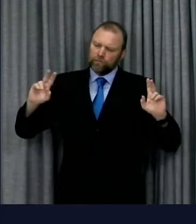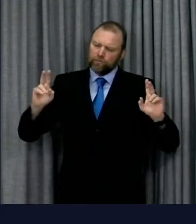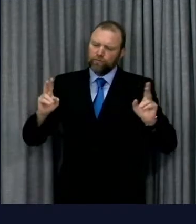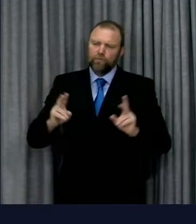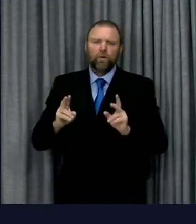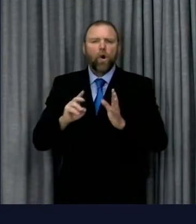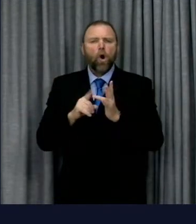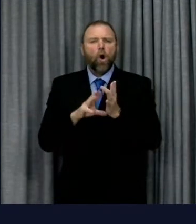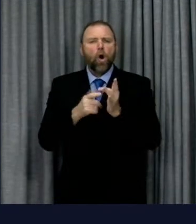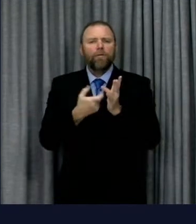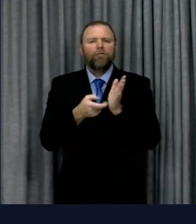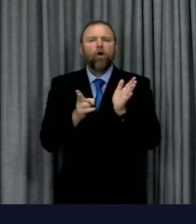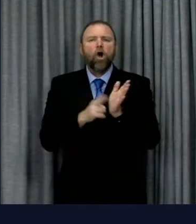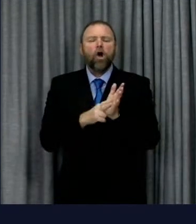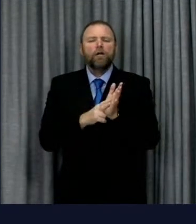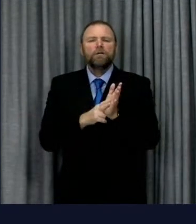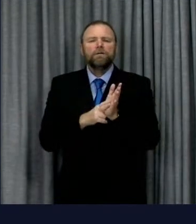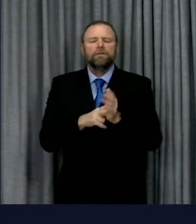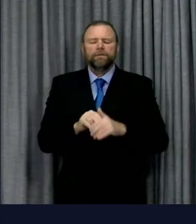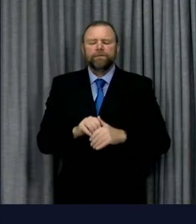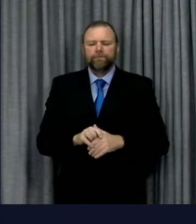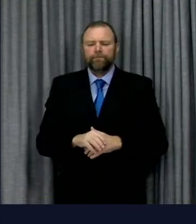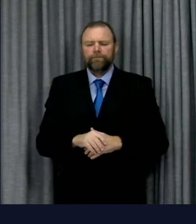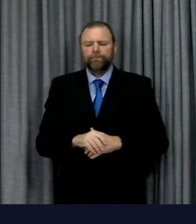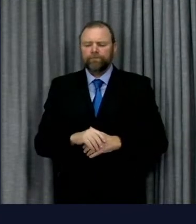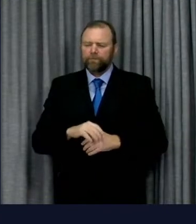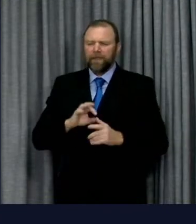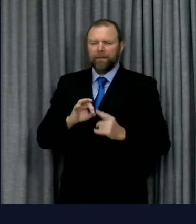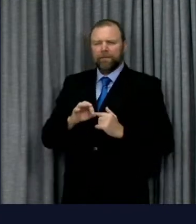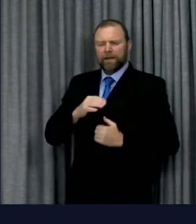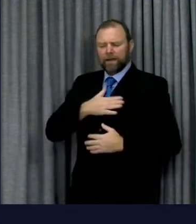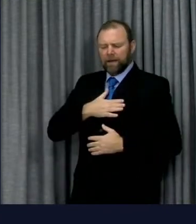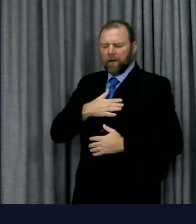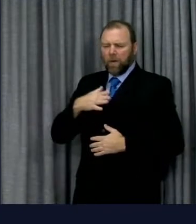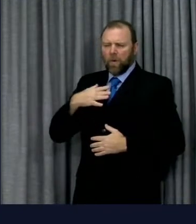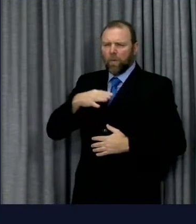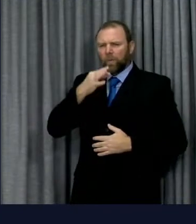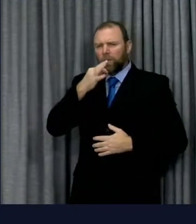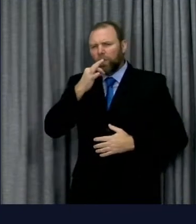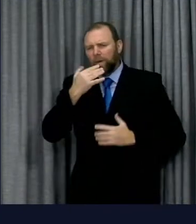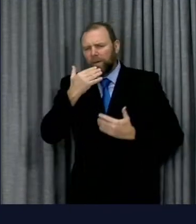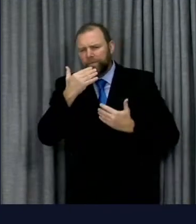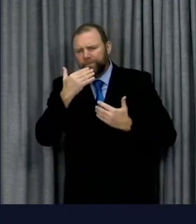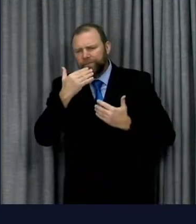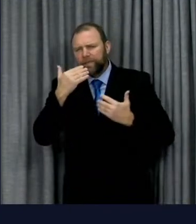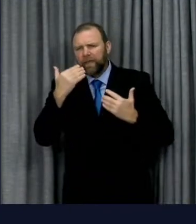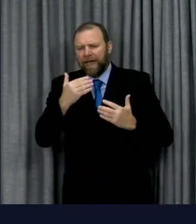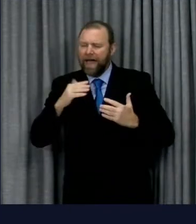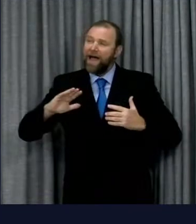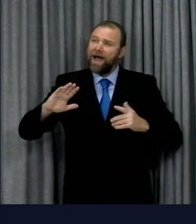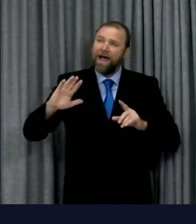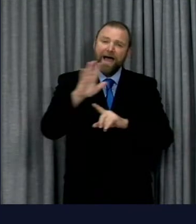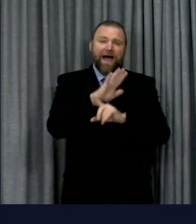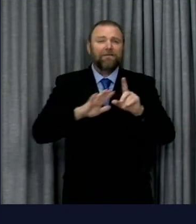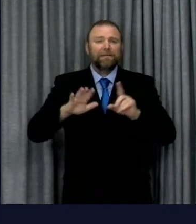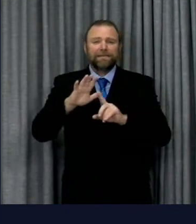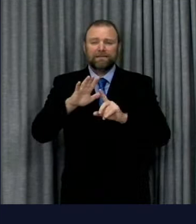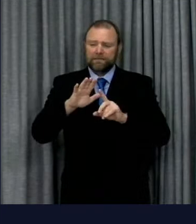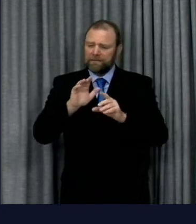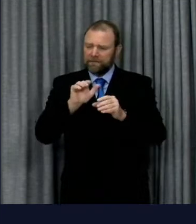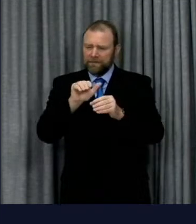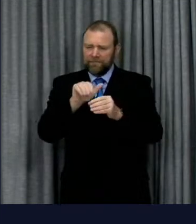a swift end. I particularly want to thank all of those who have played their part in